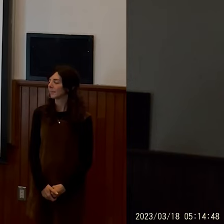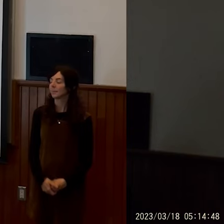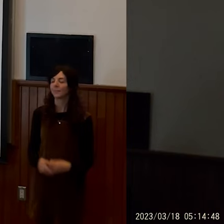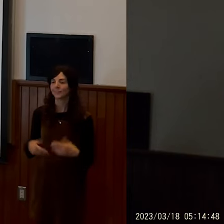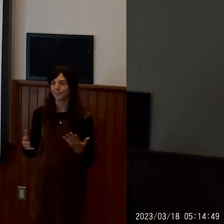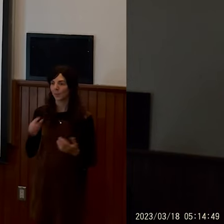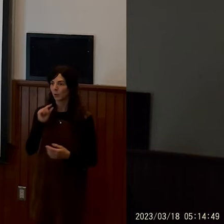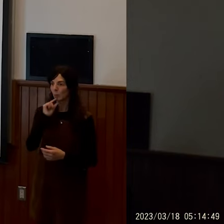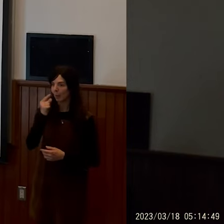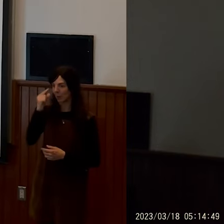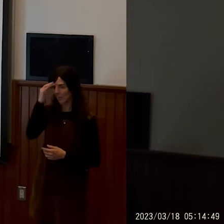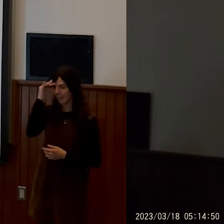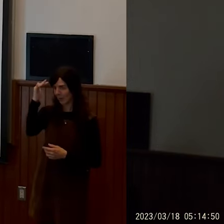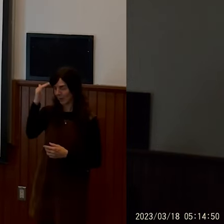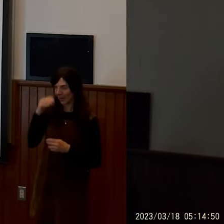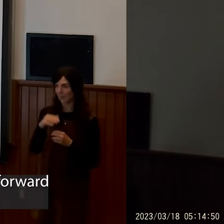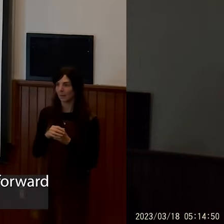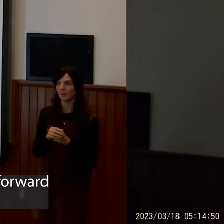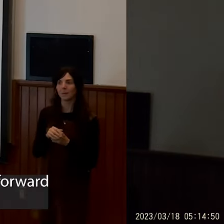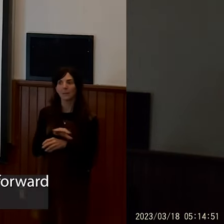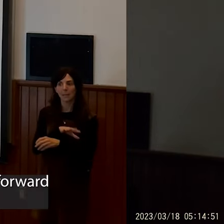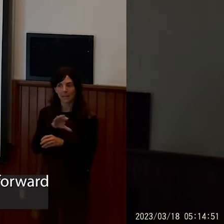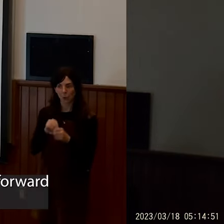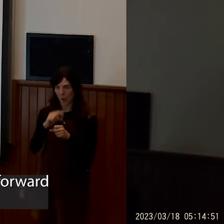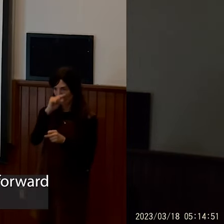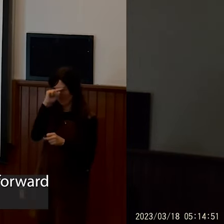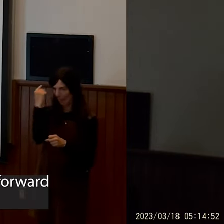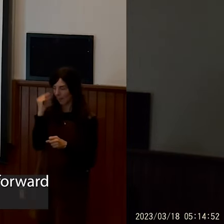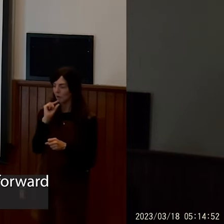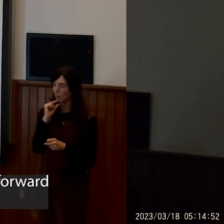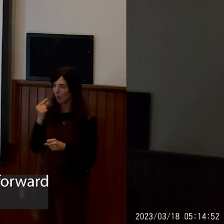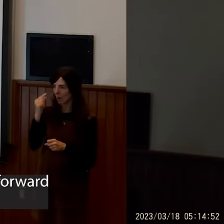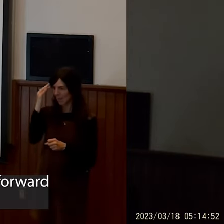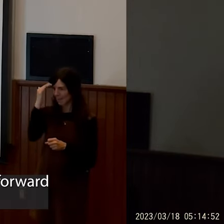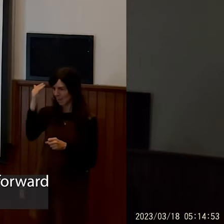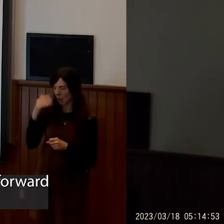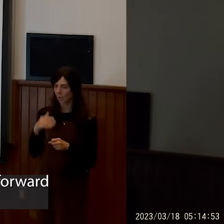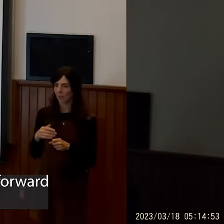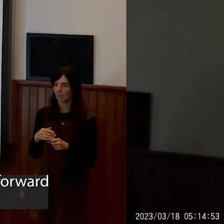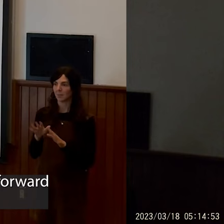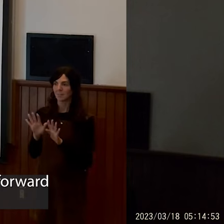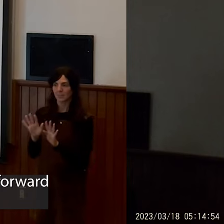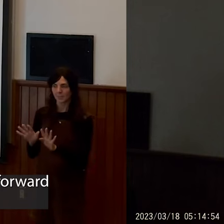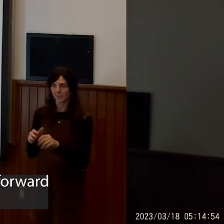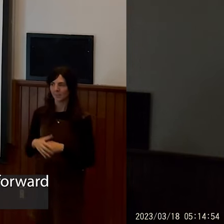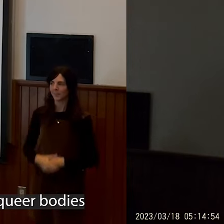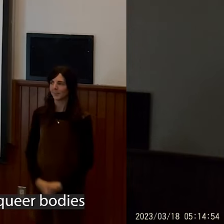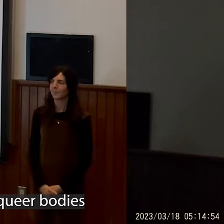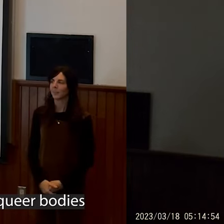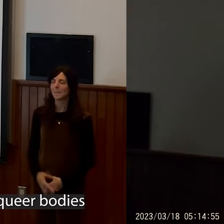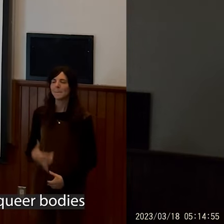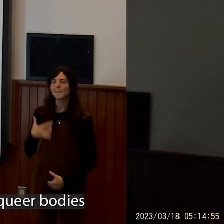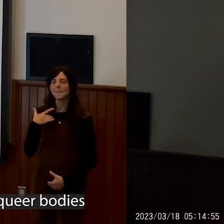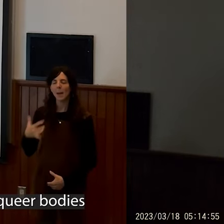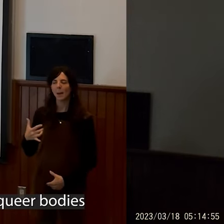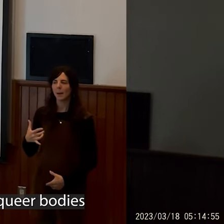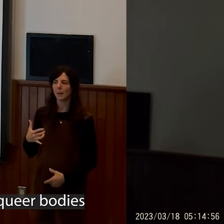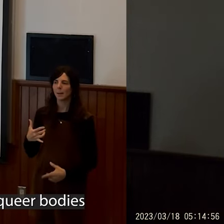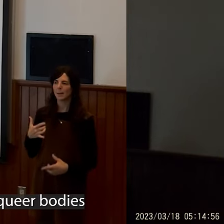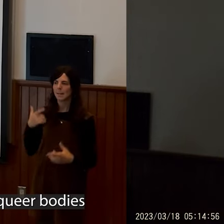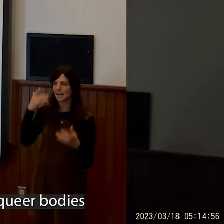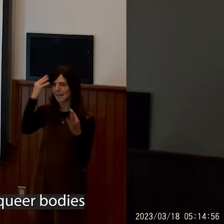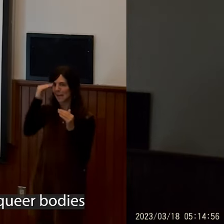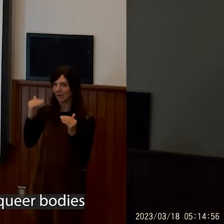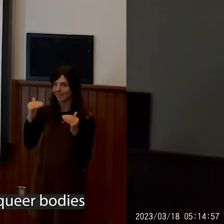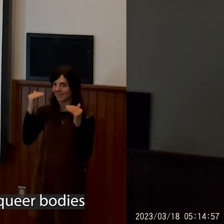theory, including black queer theory and then other kind of theory, is very much like forward thinking. It